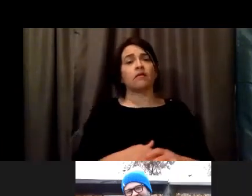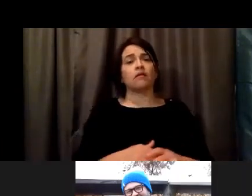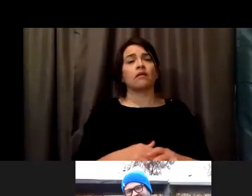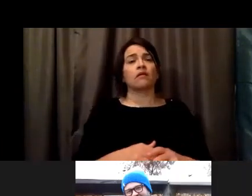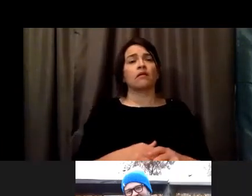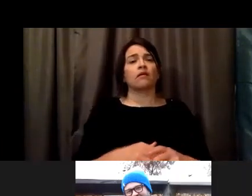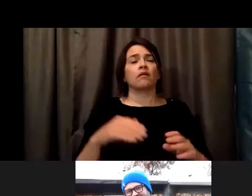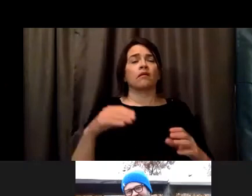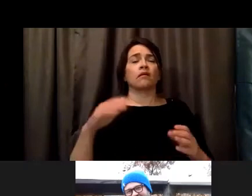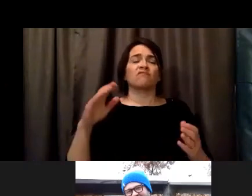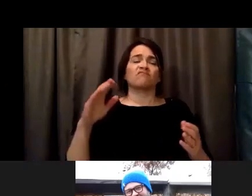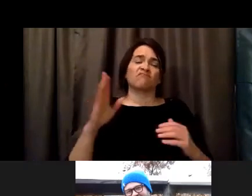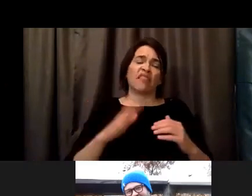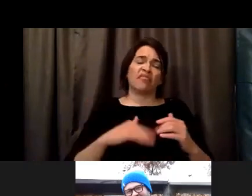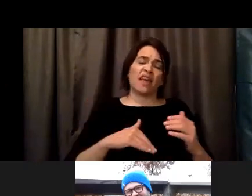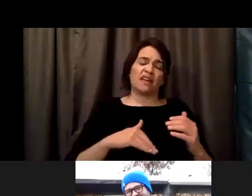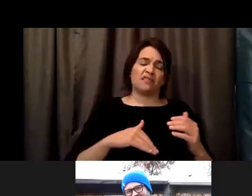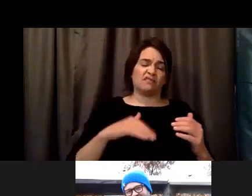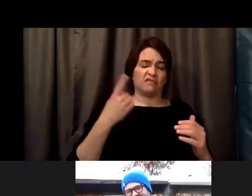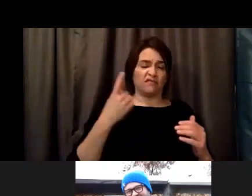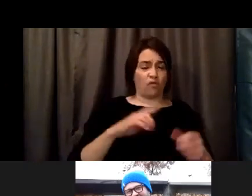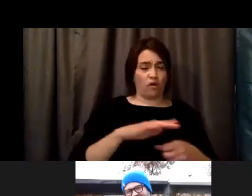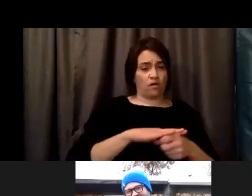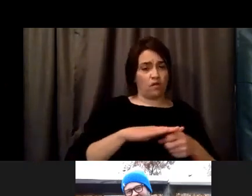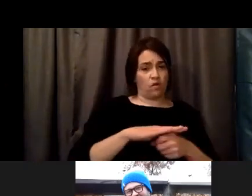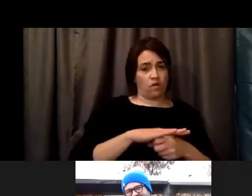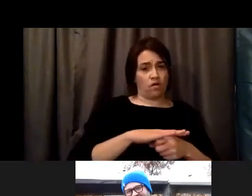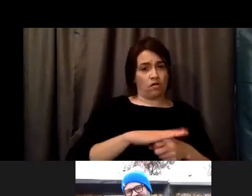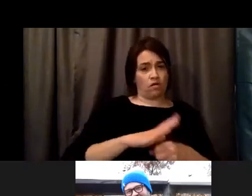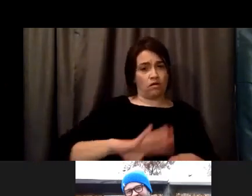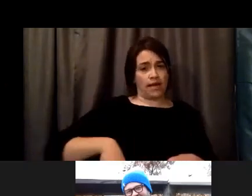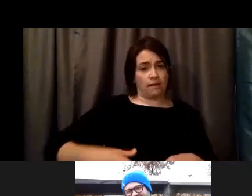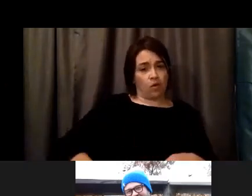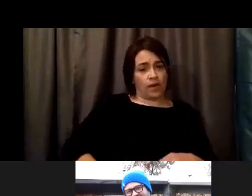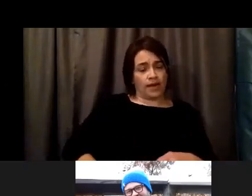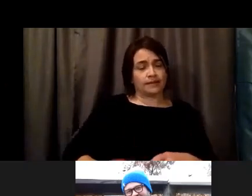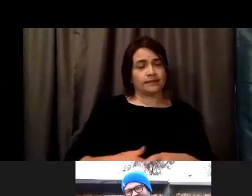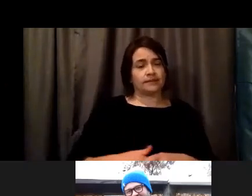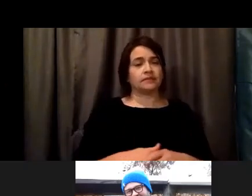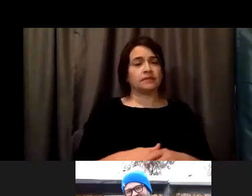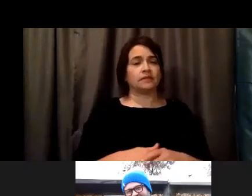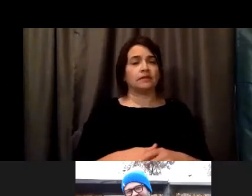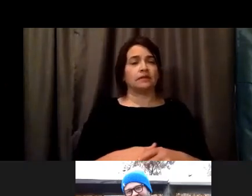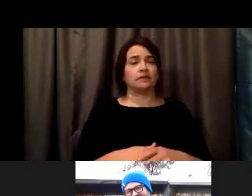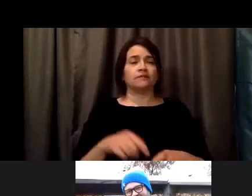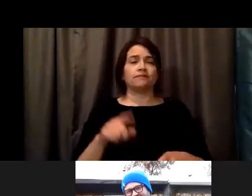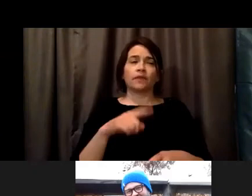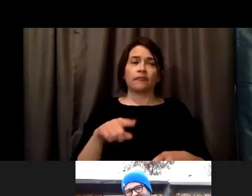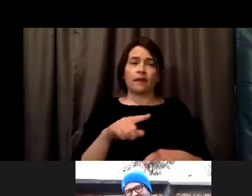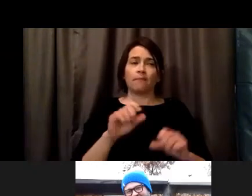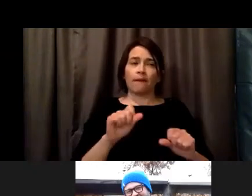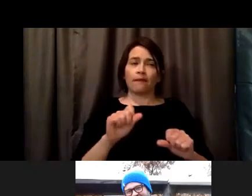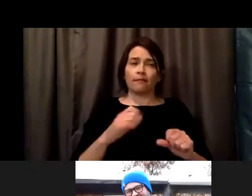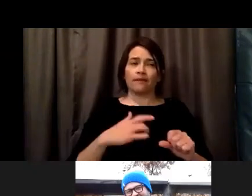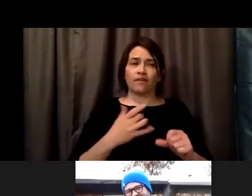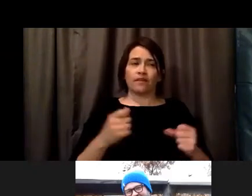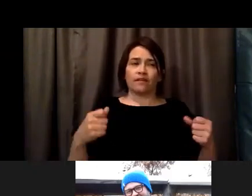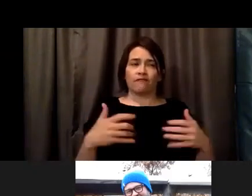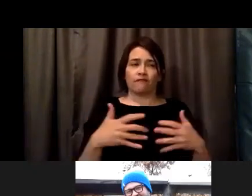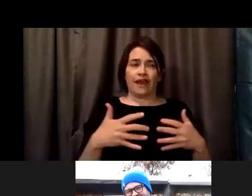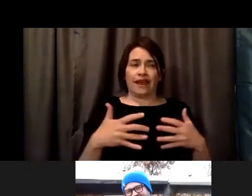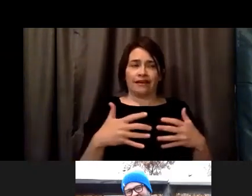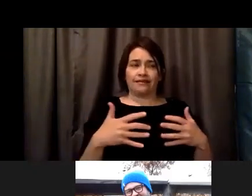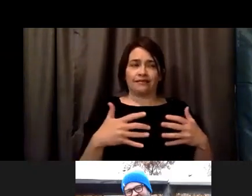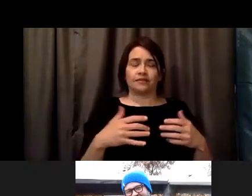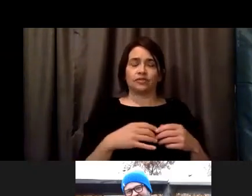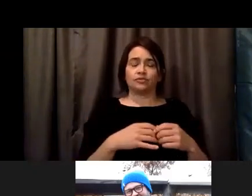Cambodians, perhaps out of fear of getting involved in a discussion of that magnitude.